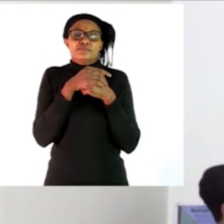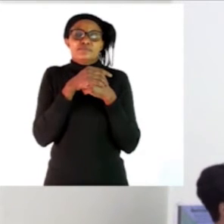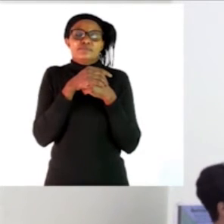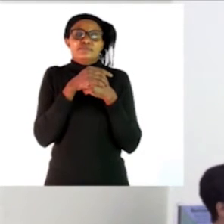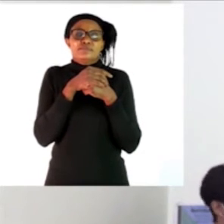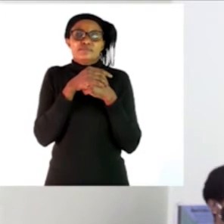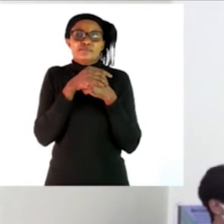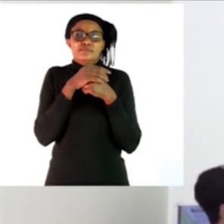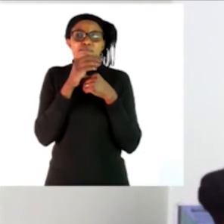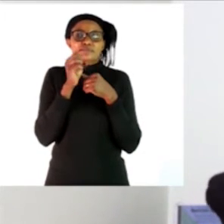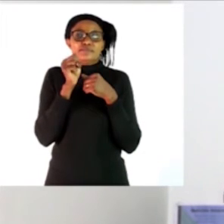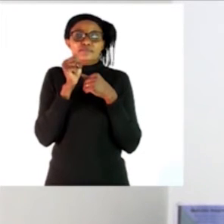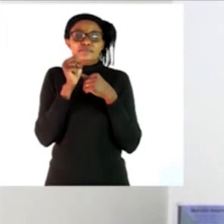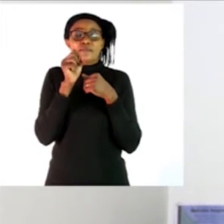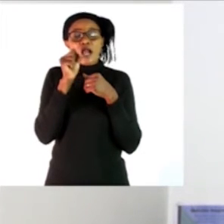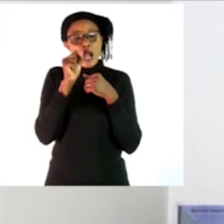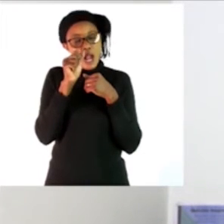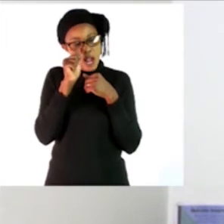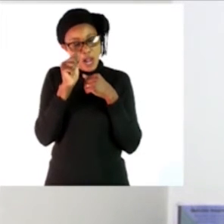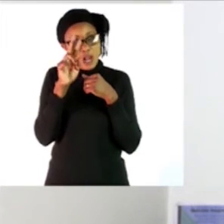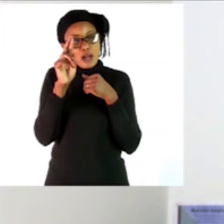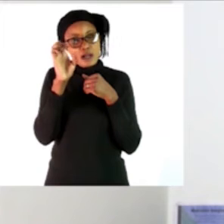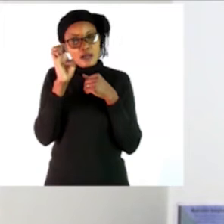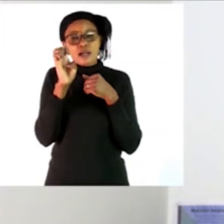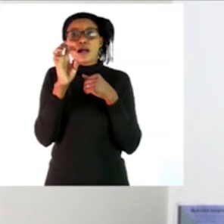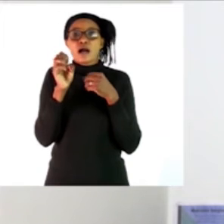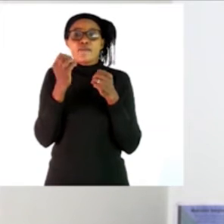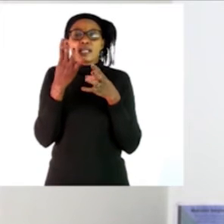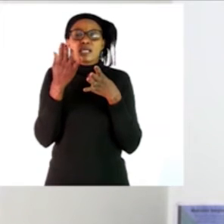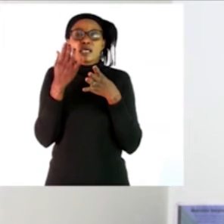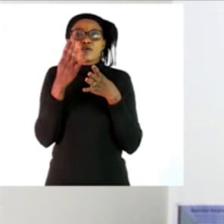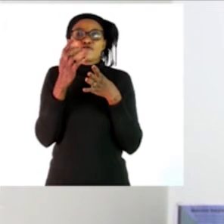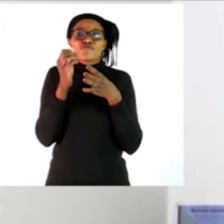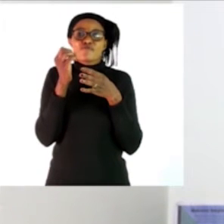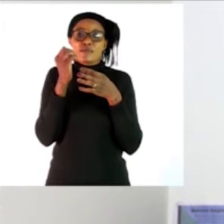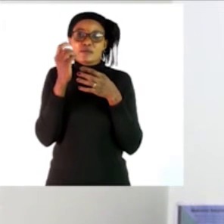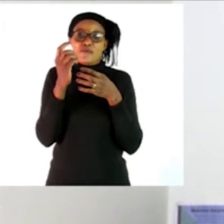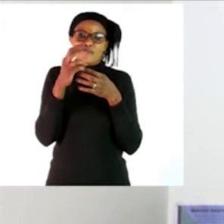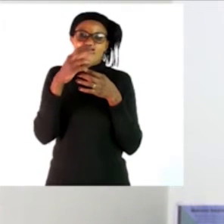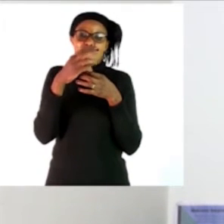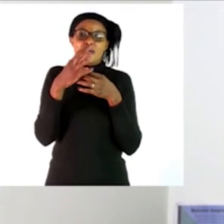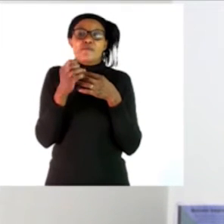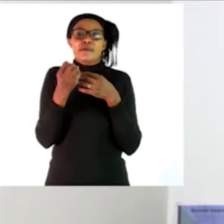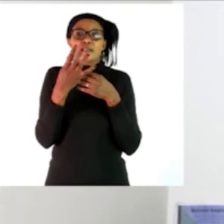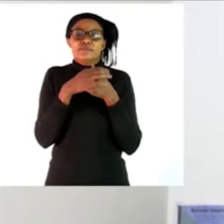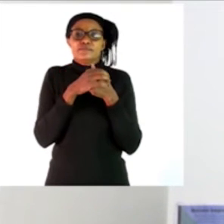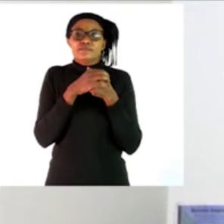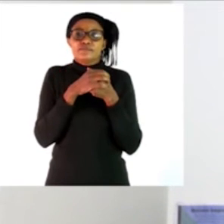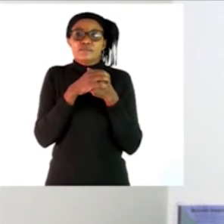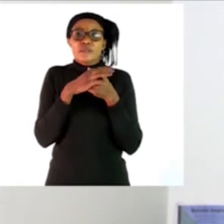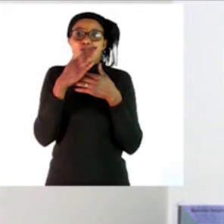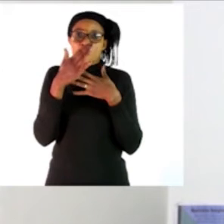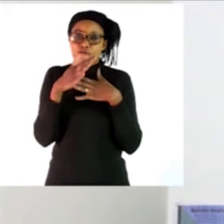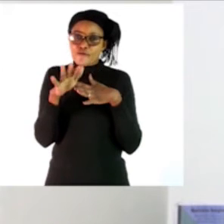Ah. How much is the ah here? You have to count. Now, after finding